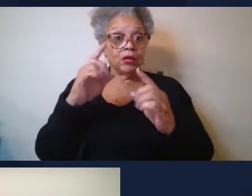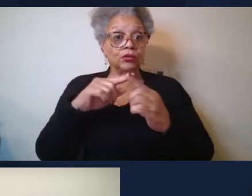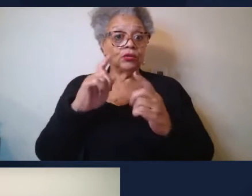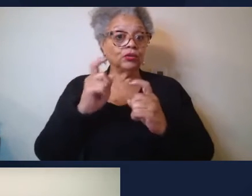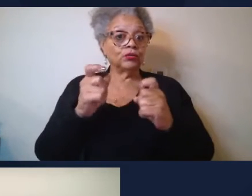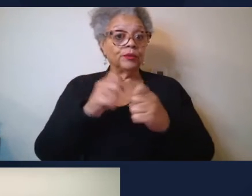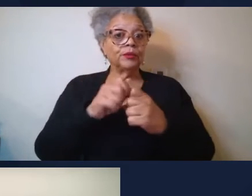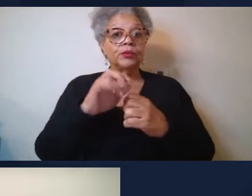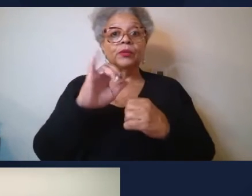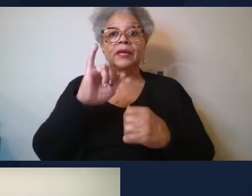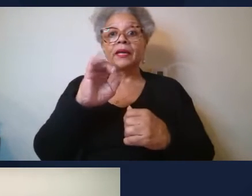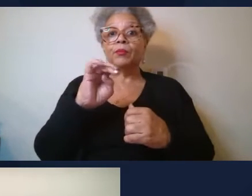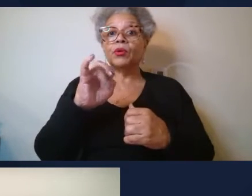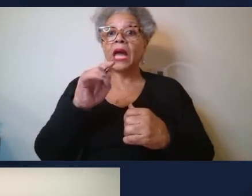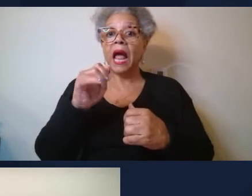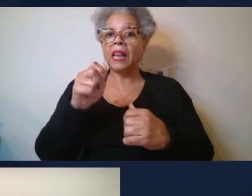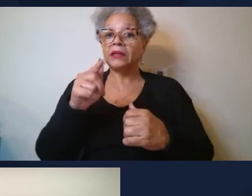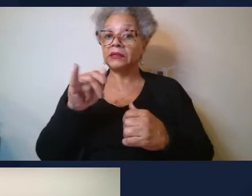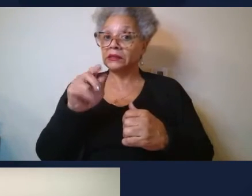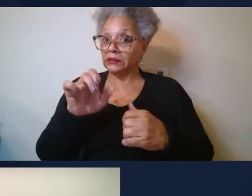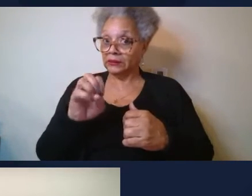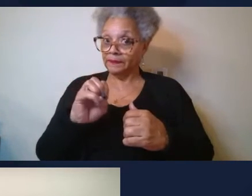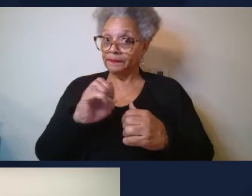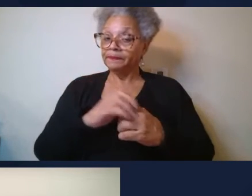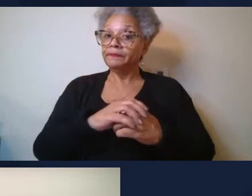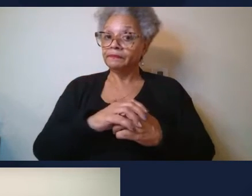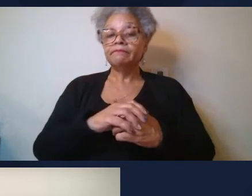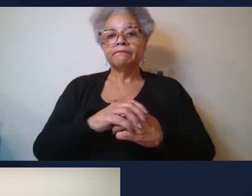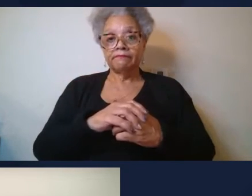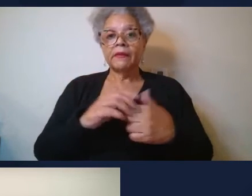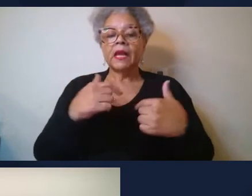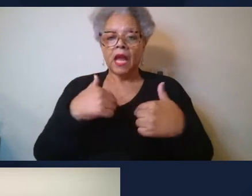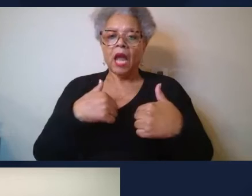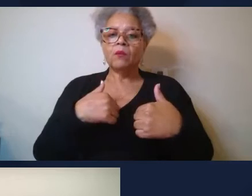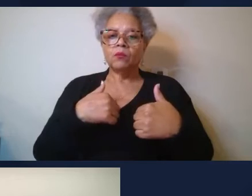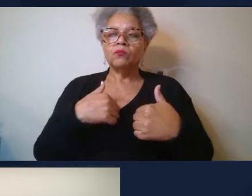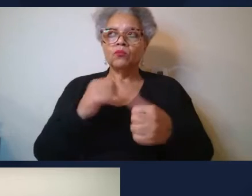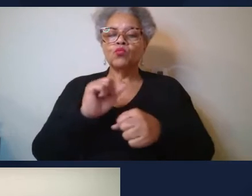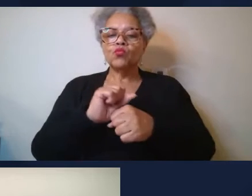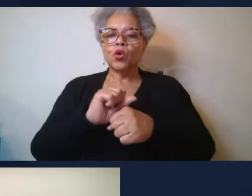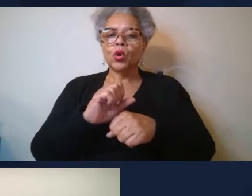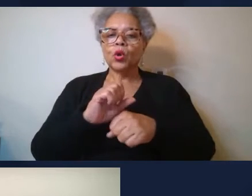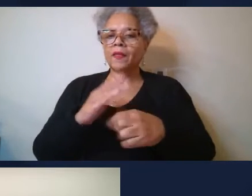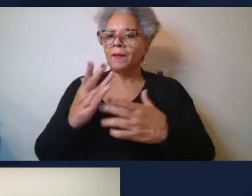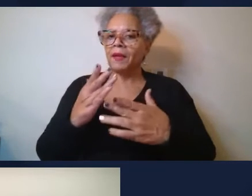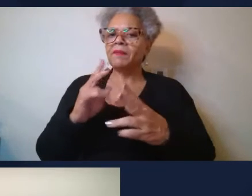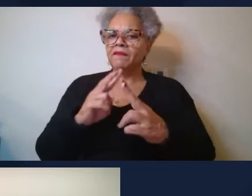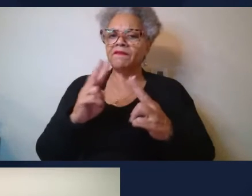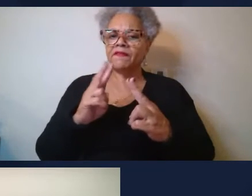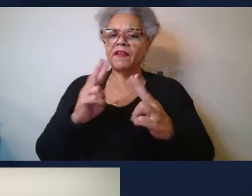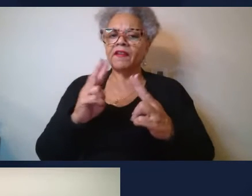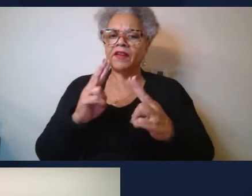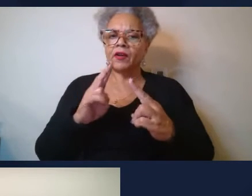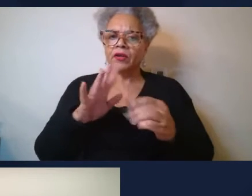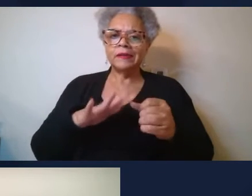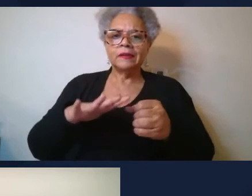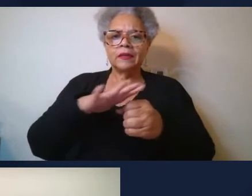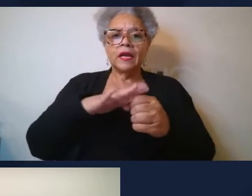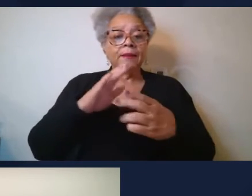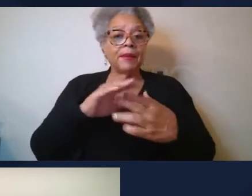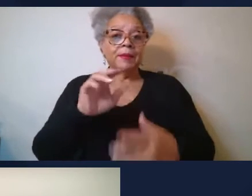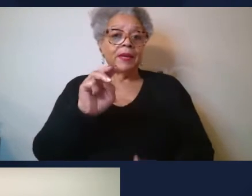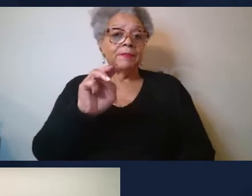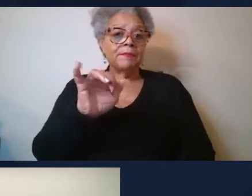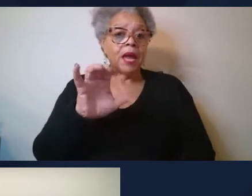That's one thing I am working on. It could be, like, brain residential cells. Like, it could be microglia